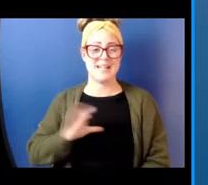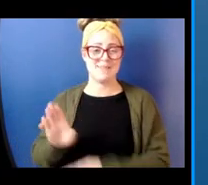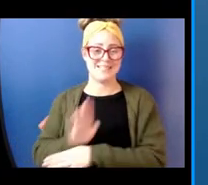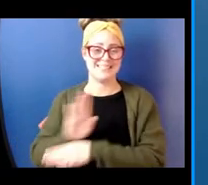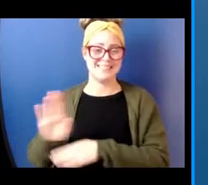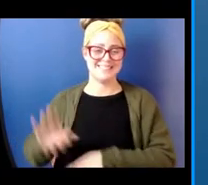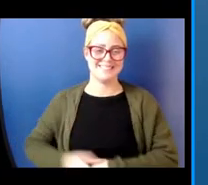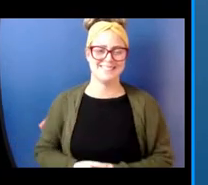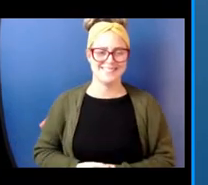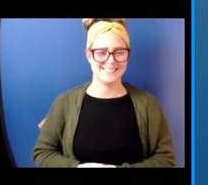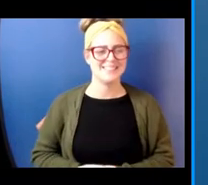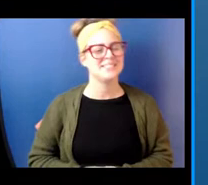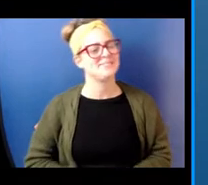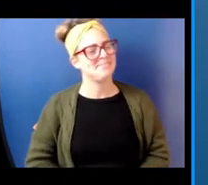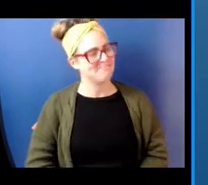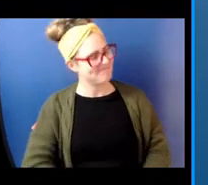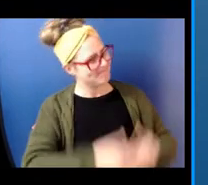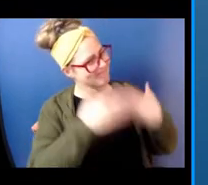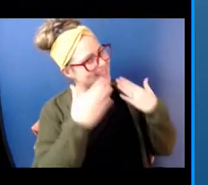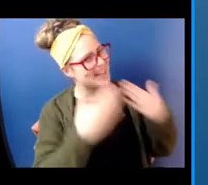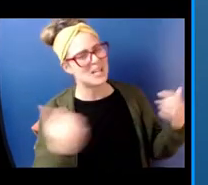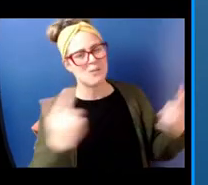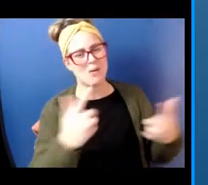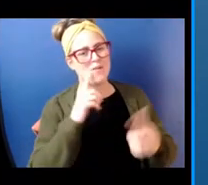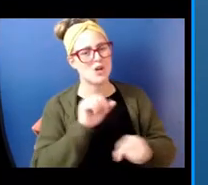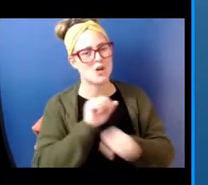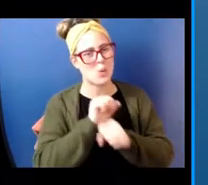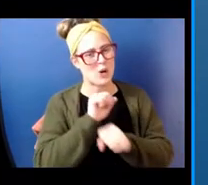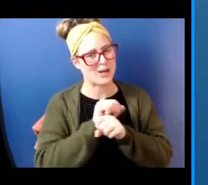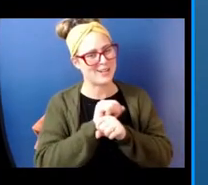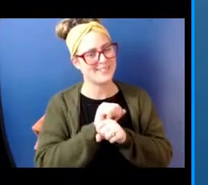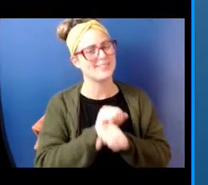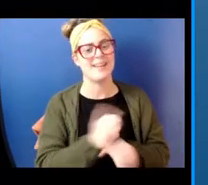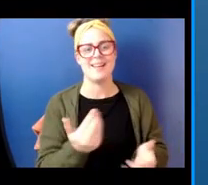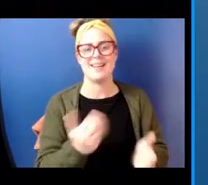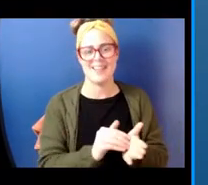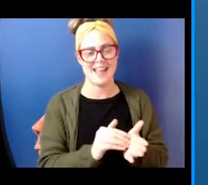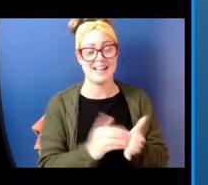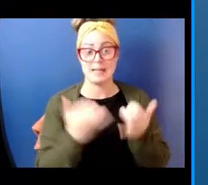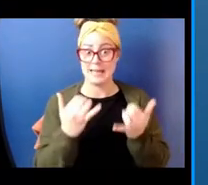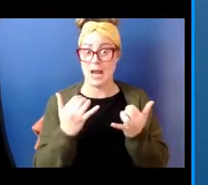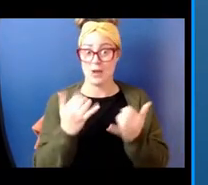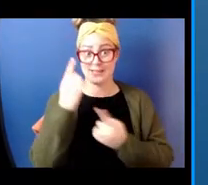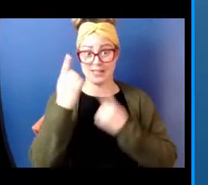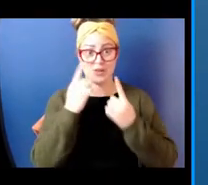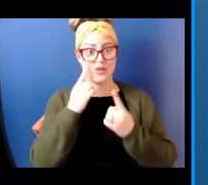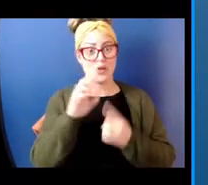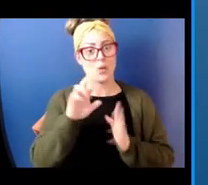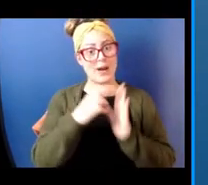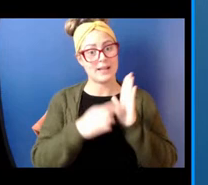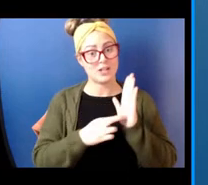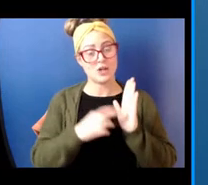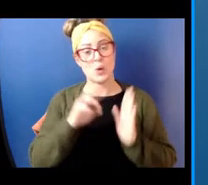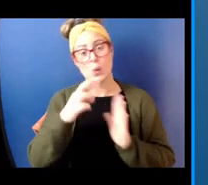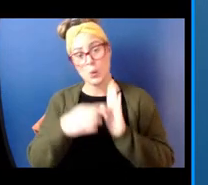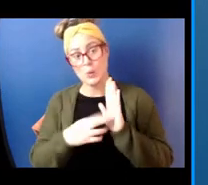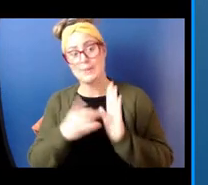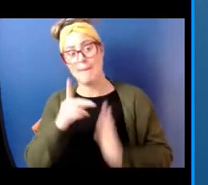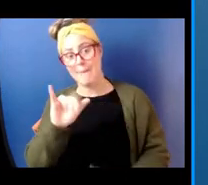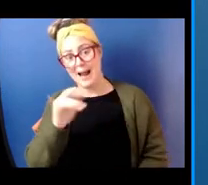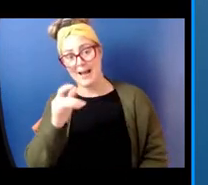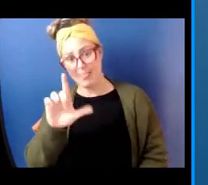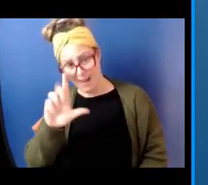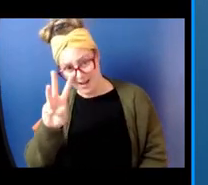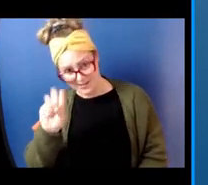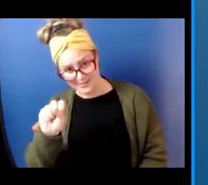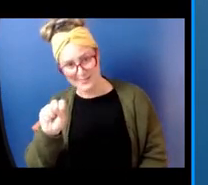for all the hard work again we will now move to consideration of the regulations of the rules and bylaws committees